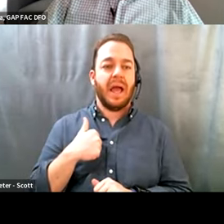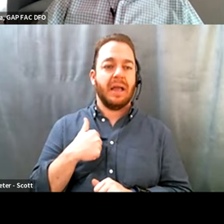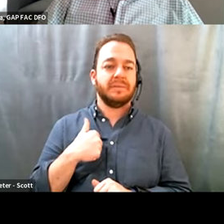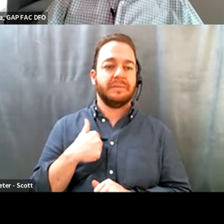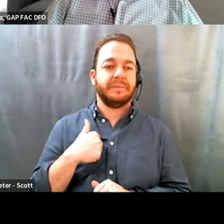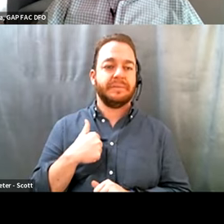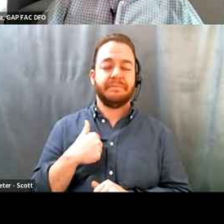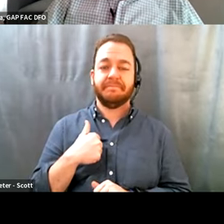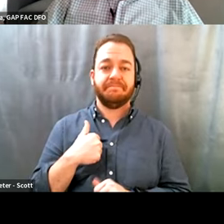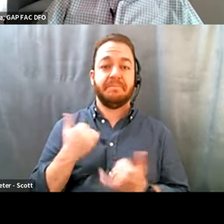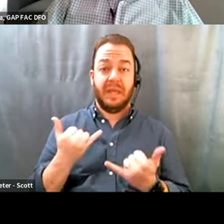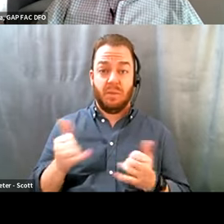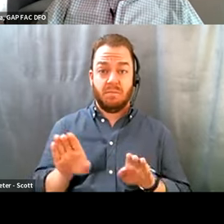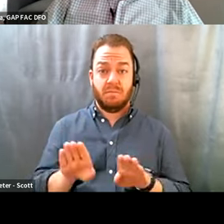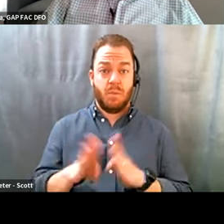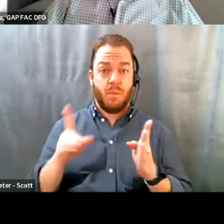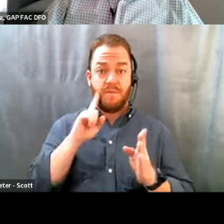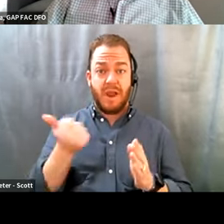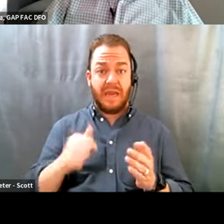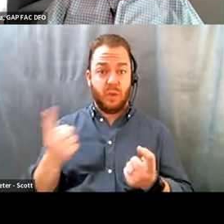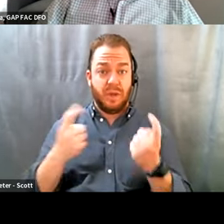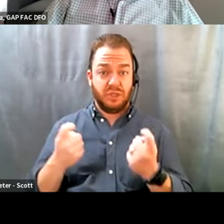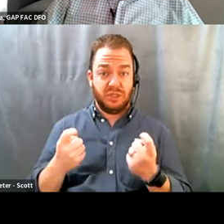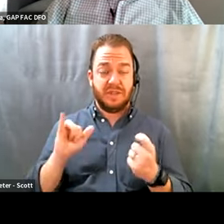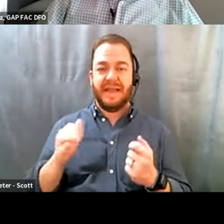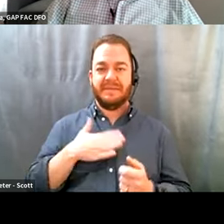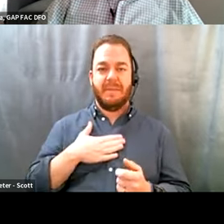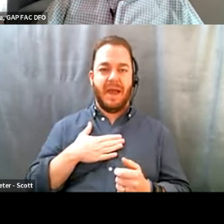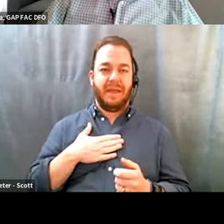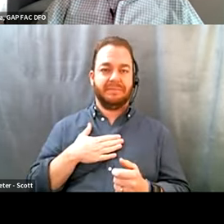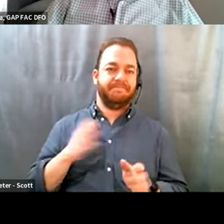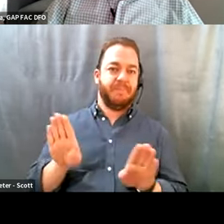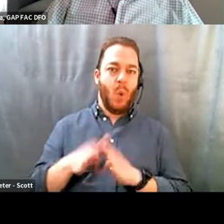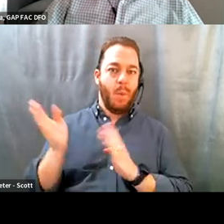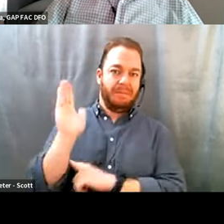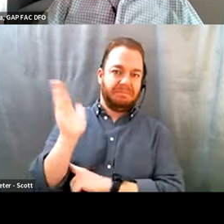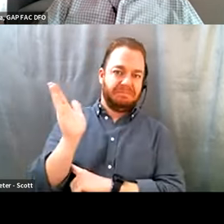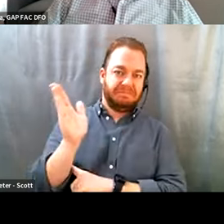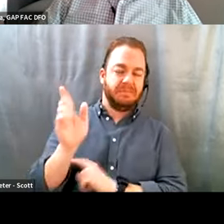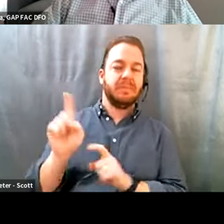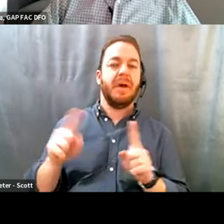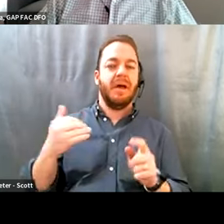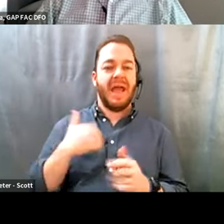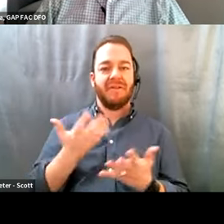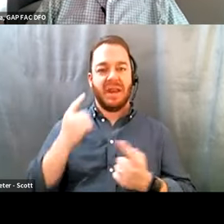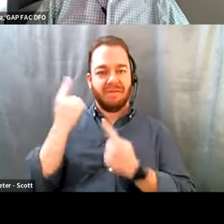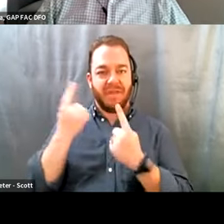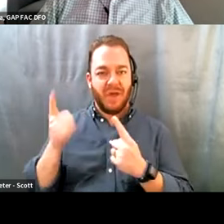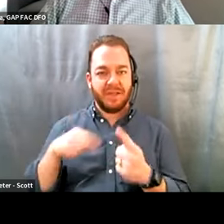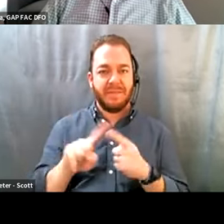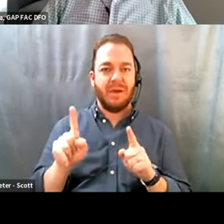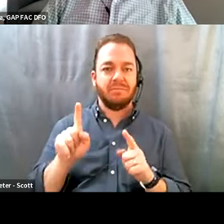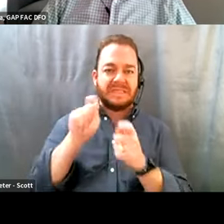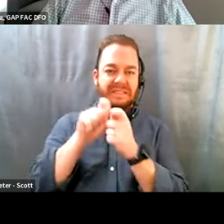into if there's any questions on that. That's more of my opening talking points. But I do have a lot of thoughts on some of the very